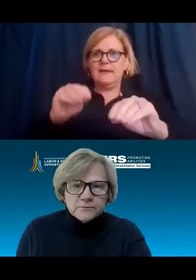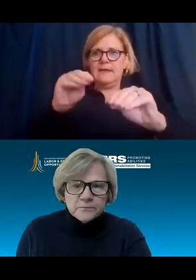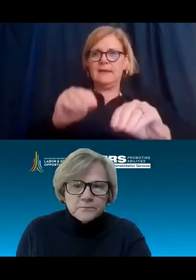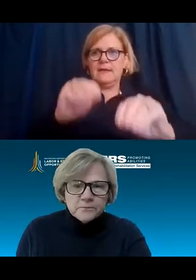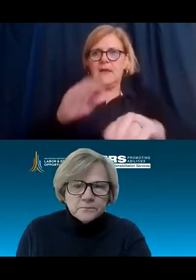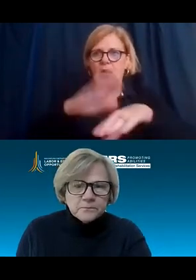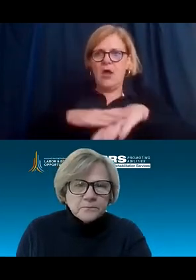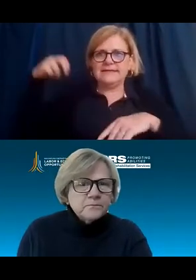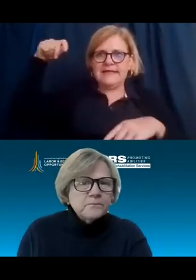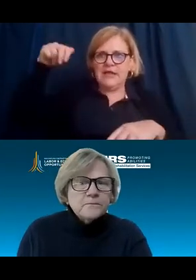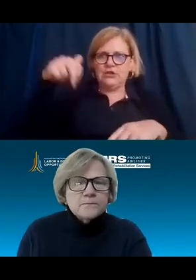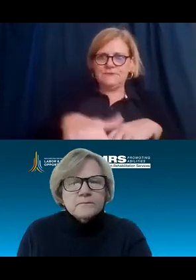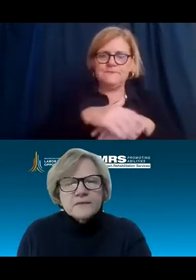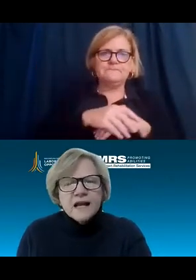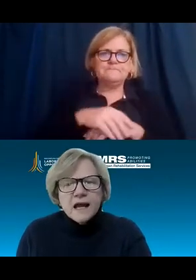downstairs.